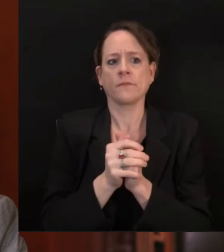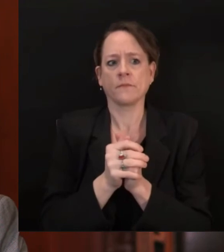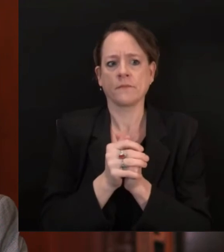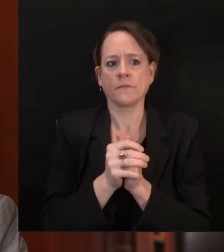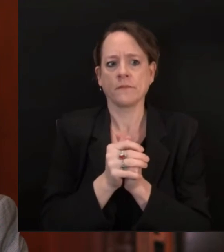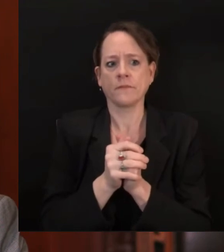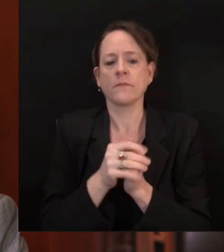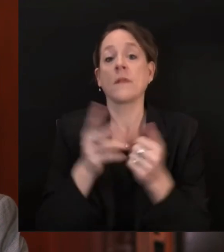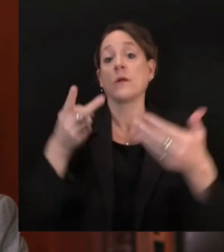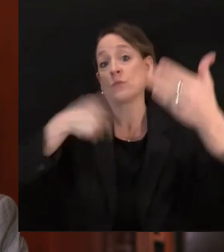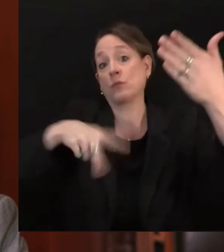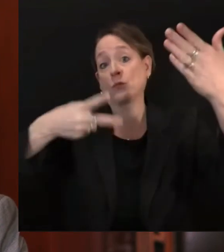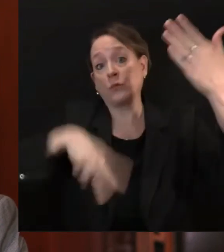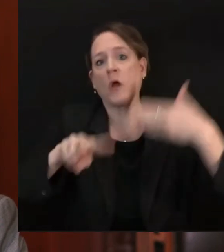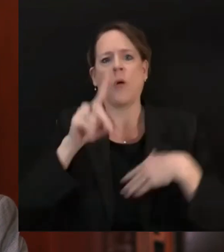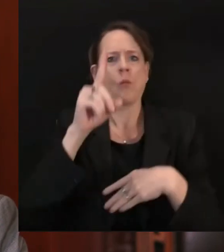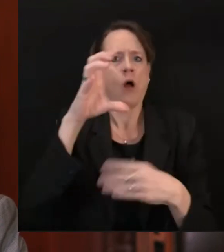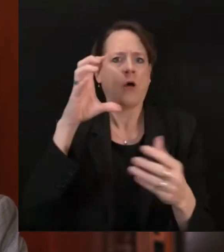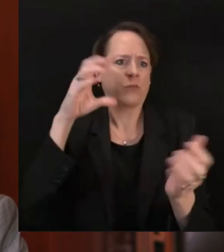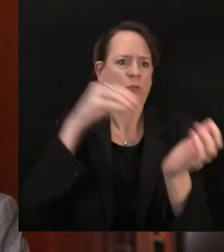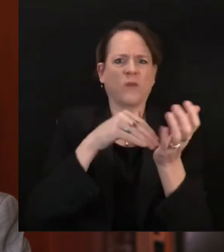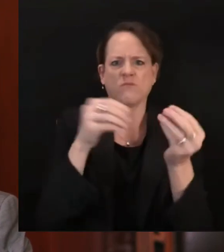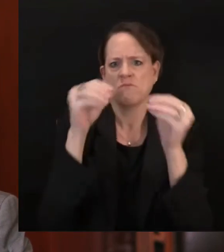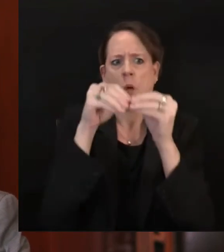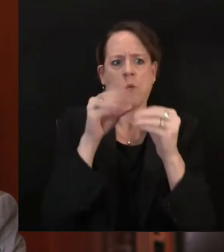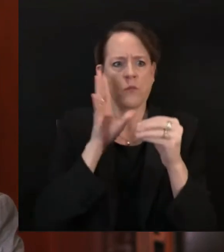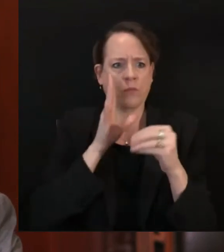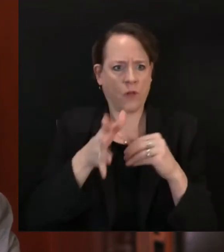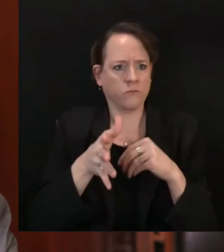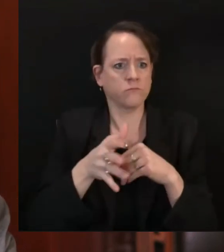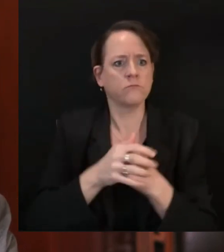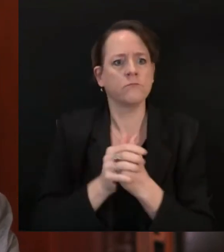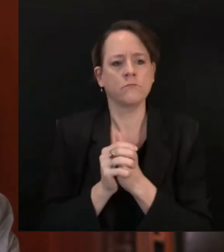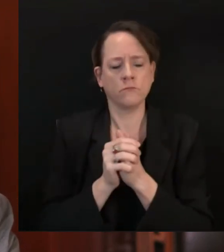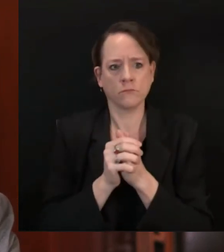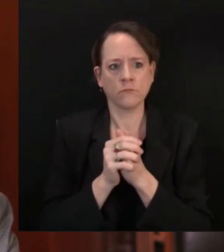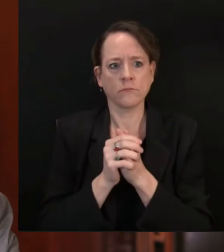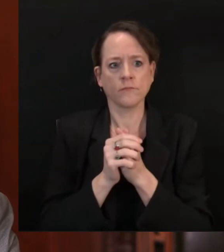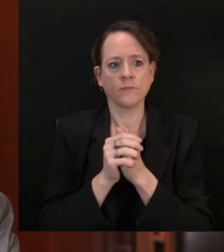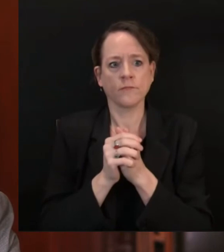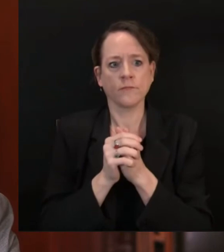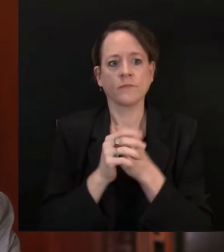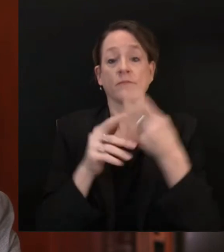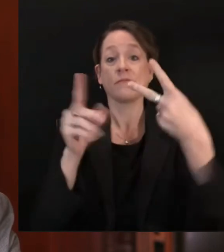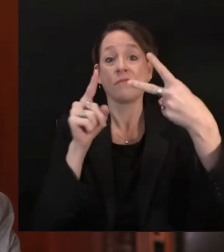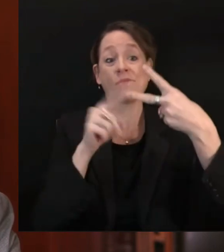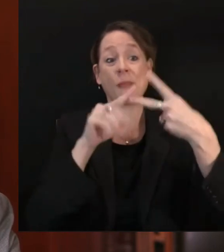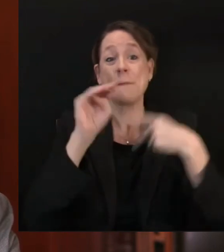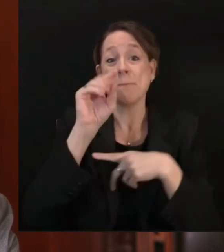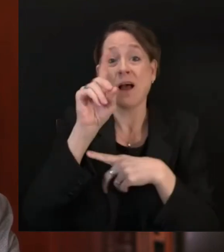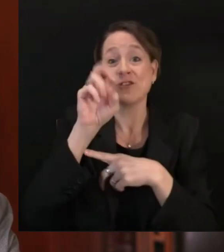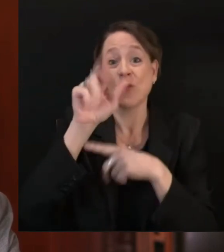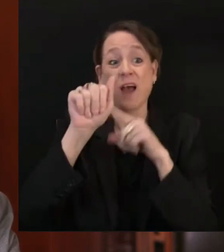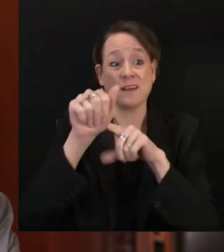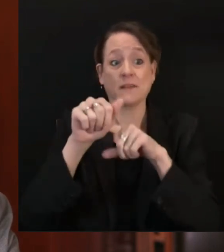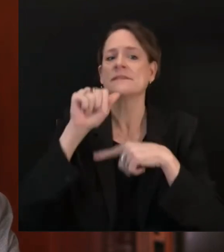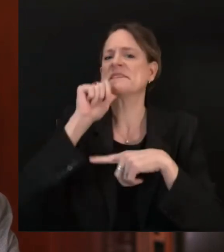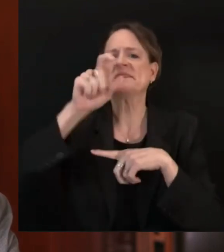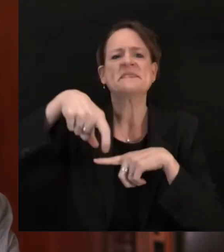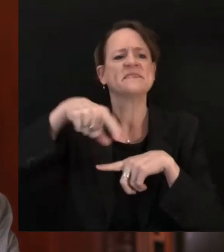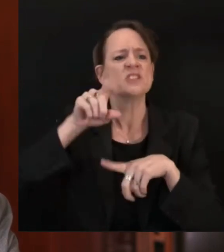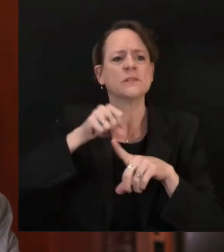stored in normal freezers, which allows the vaccine to be shipped directly to vaccinating entities across the state. This